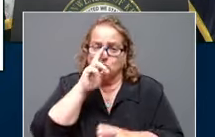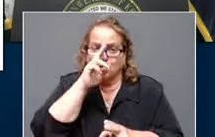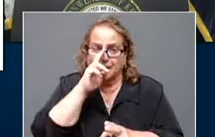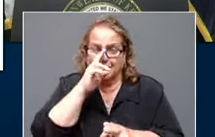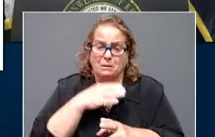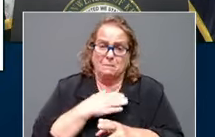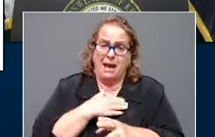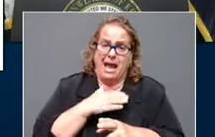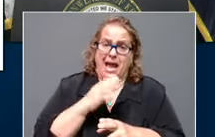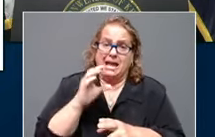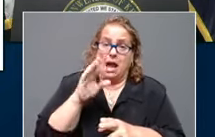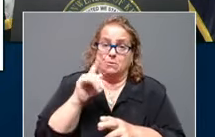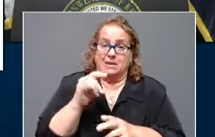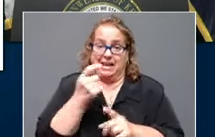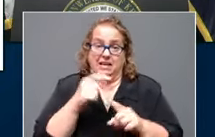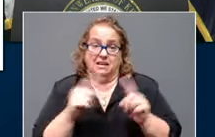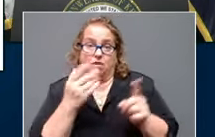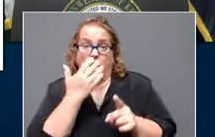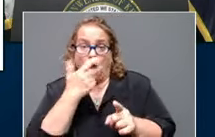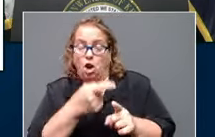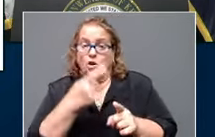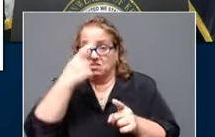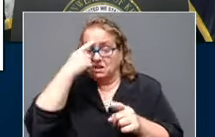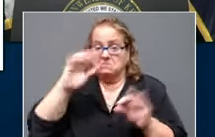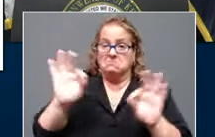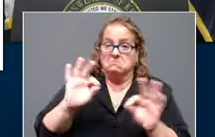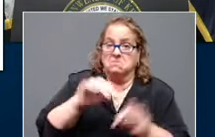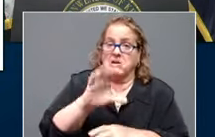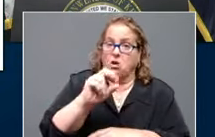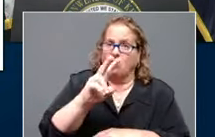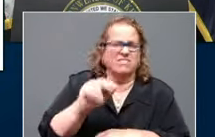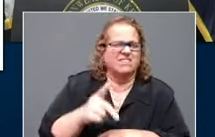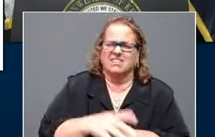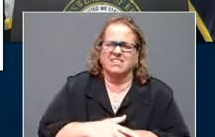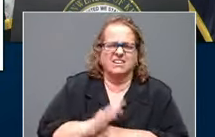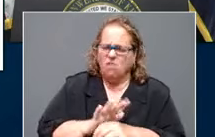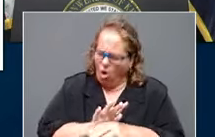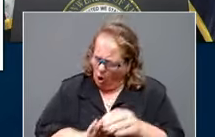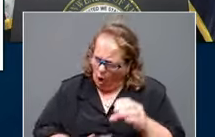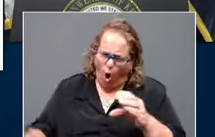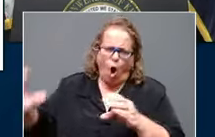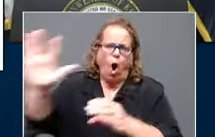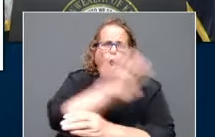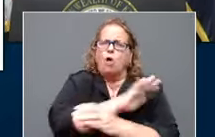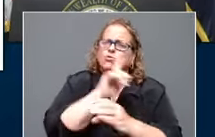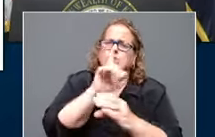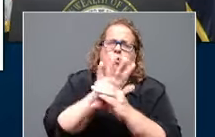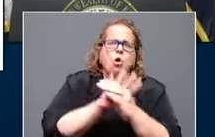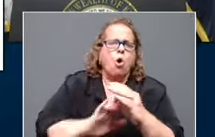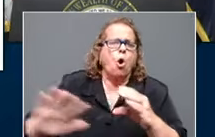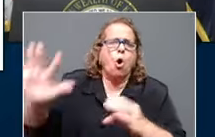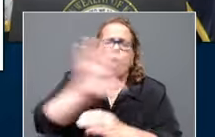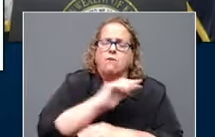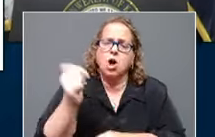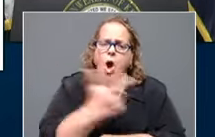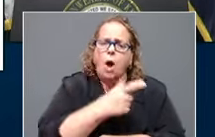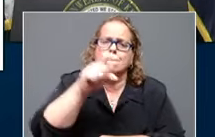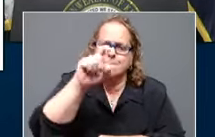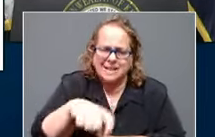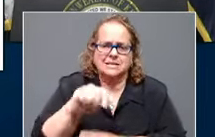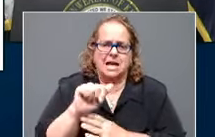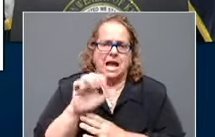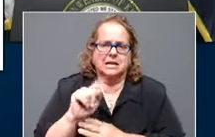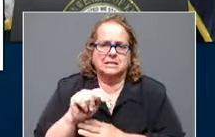most. And as we go through them, they're about hospitalizations, Kentuckians in the ICU, and that's a big